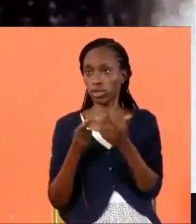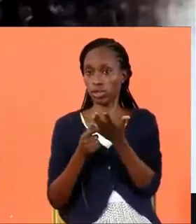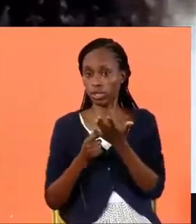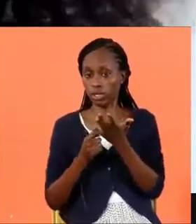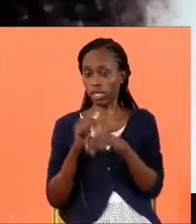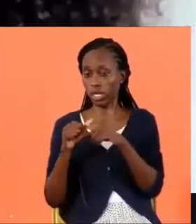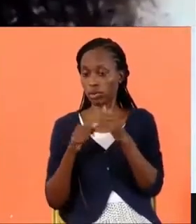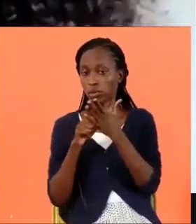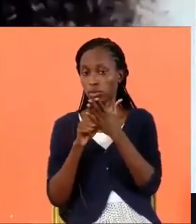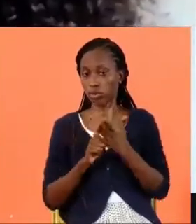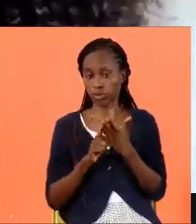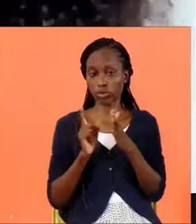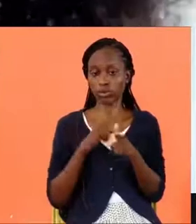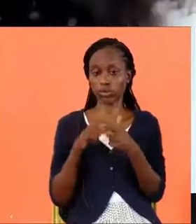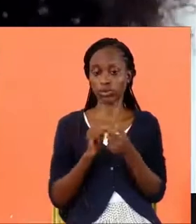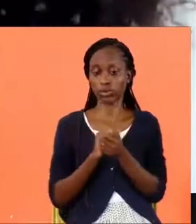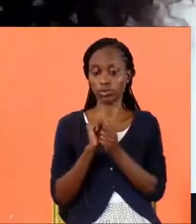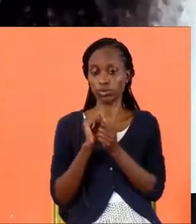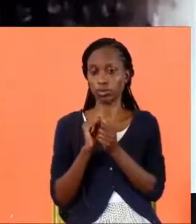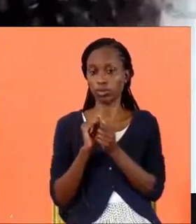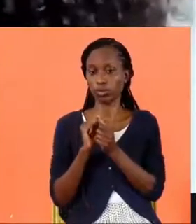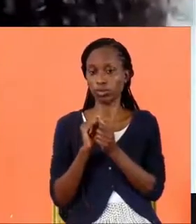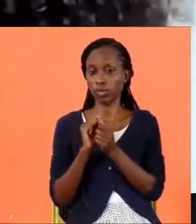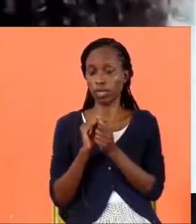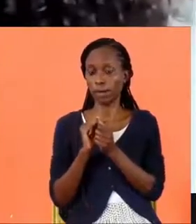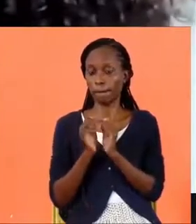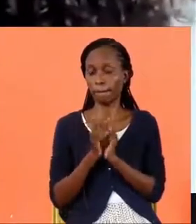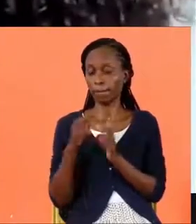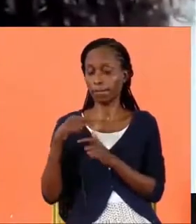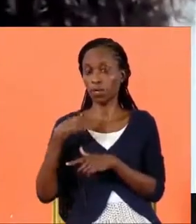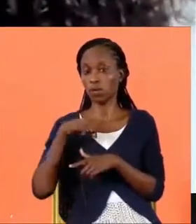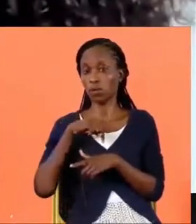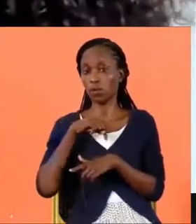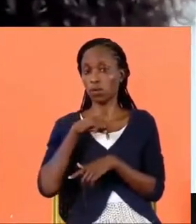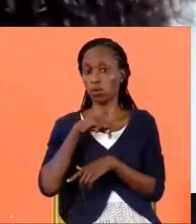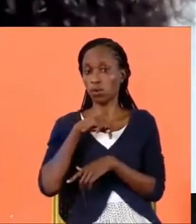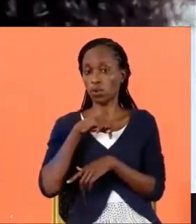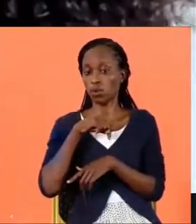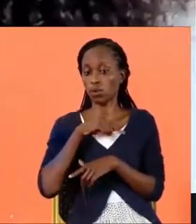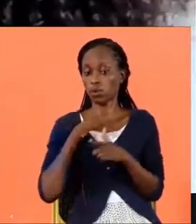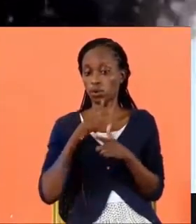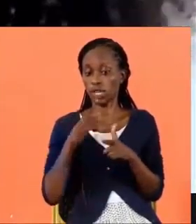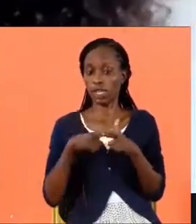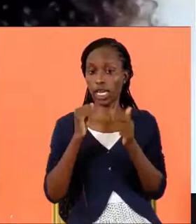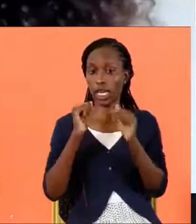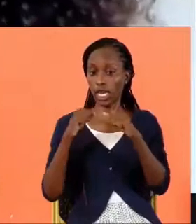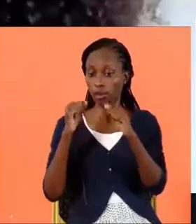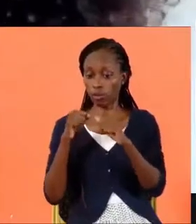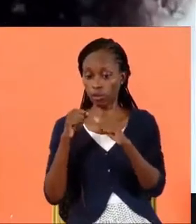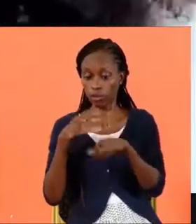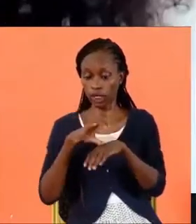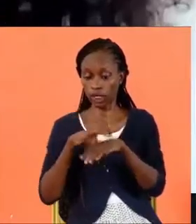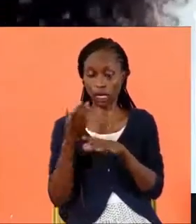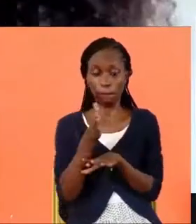debt completely turns on its head. We are thereby able to take back